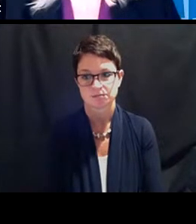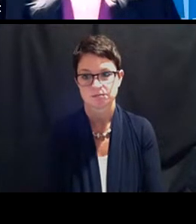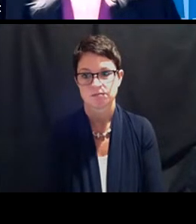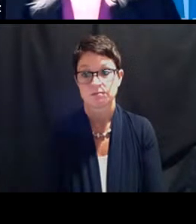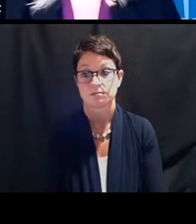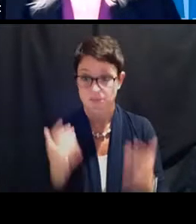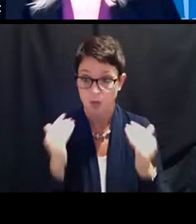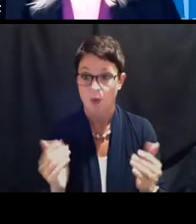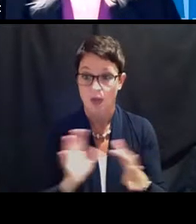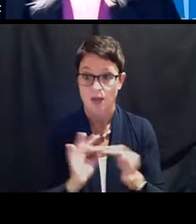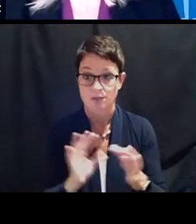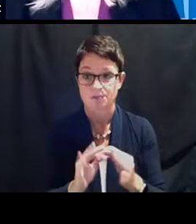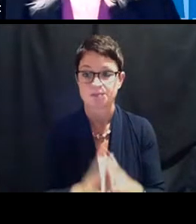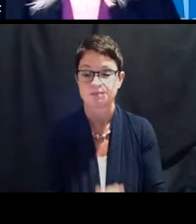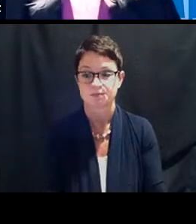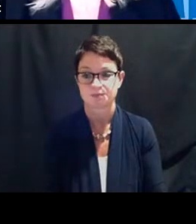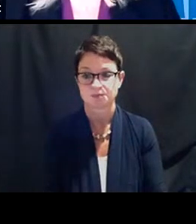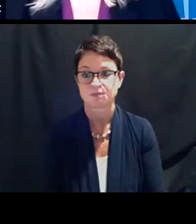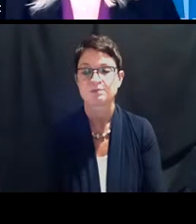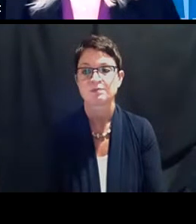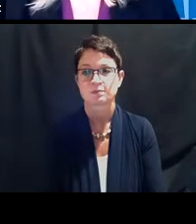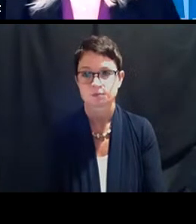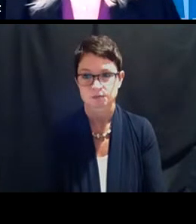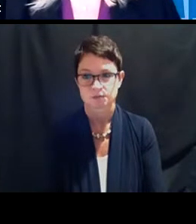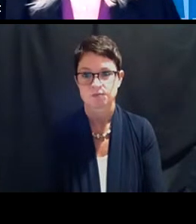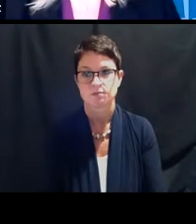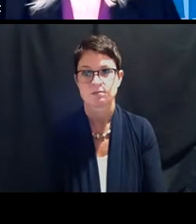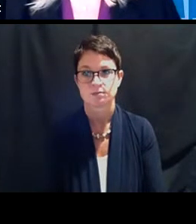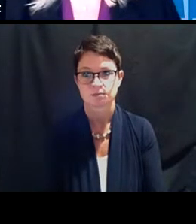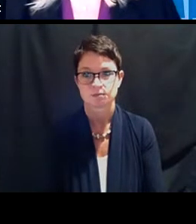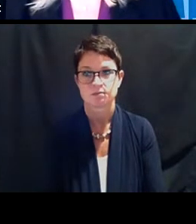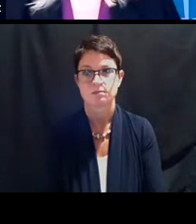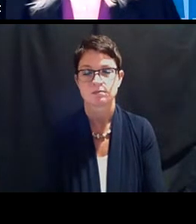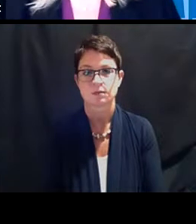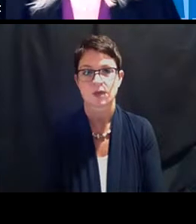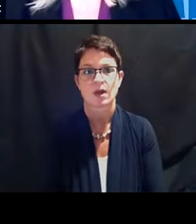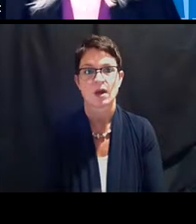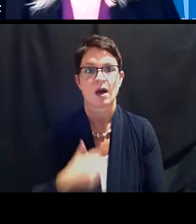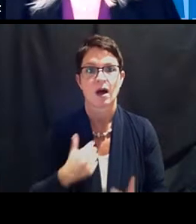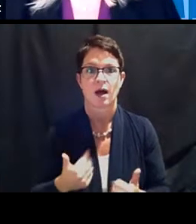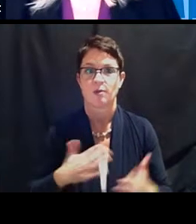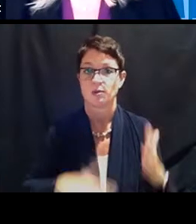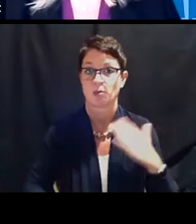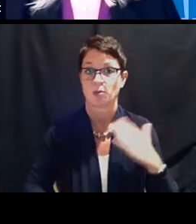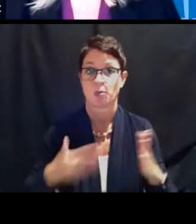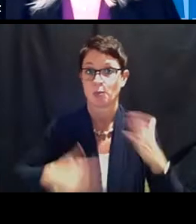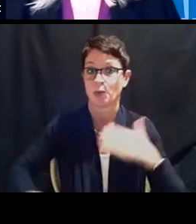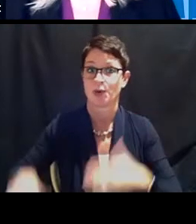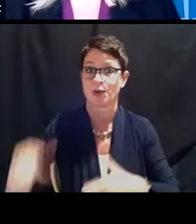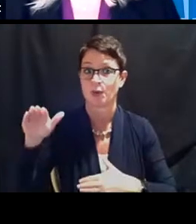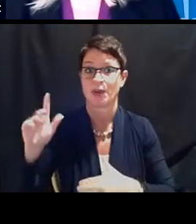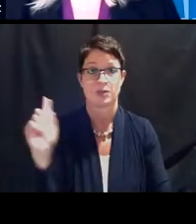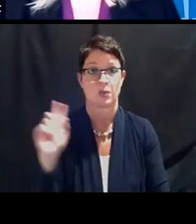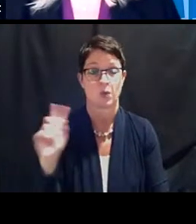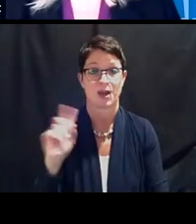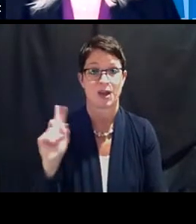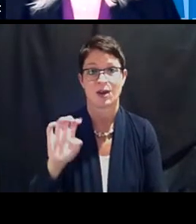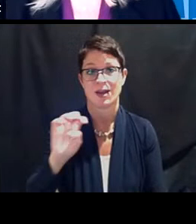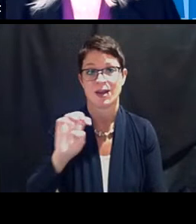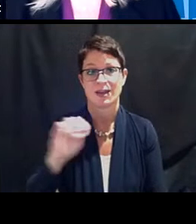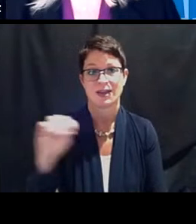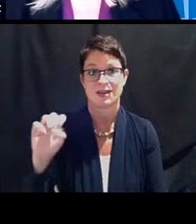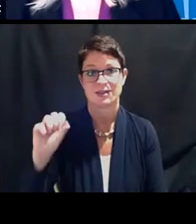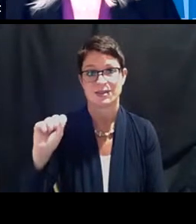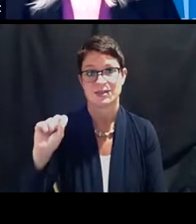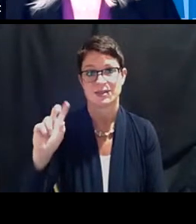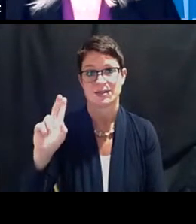Give us your comments, please. Yes, sir. So I'm a lifelong resident in East Elmhurst,